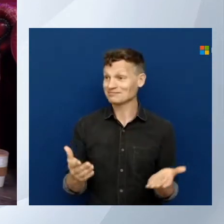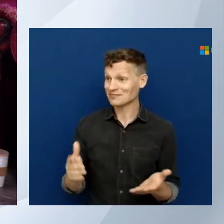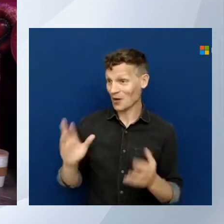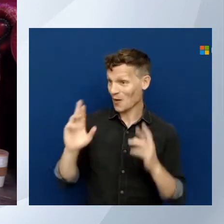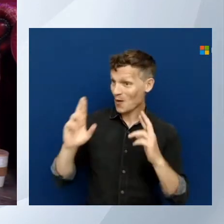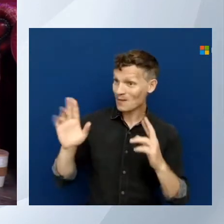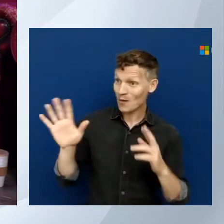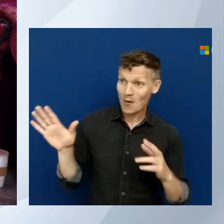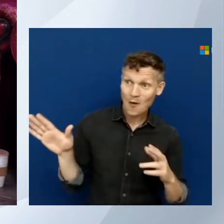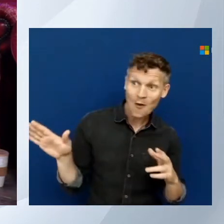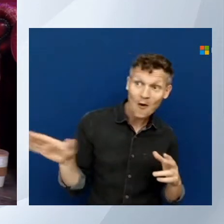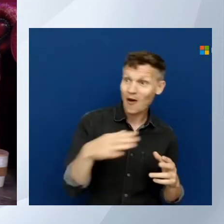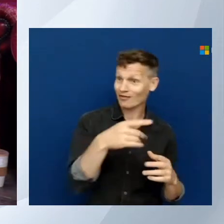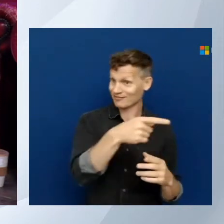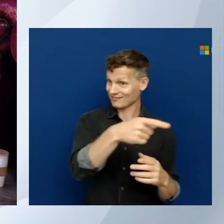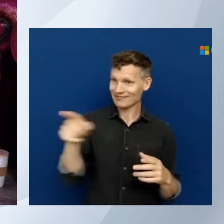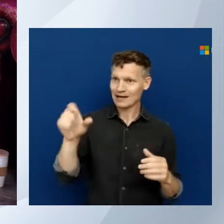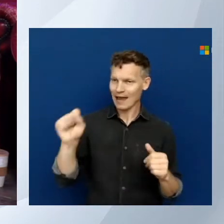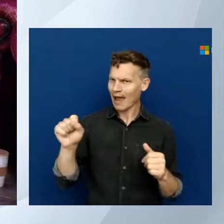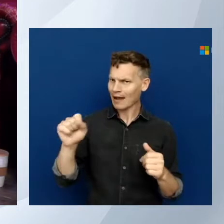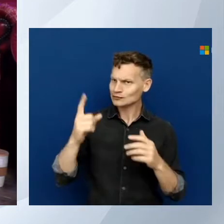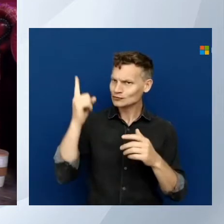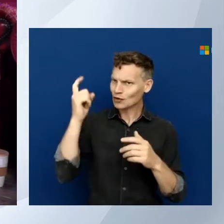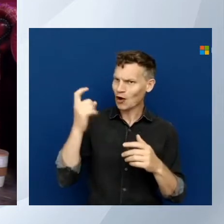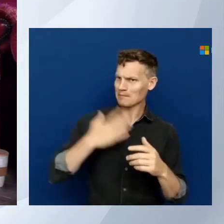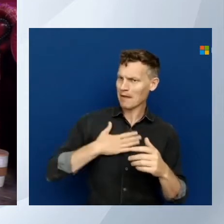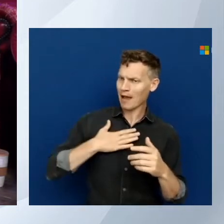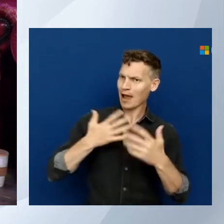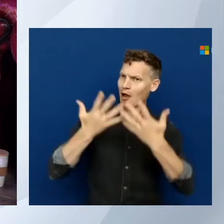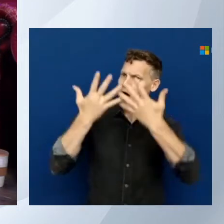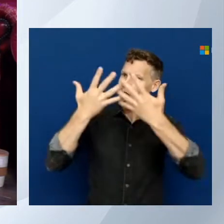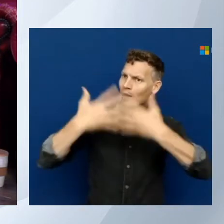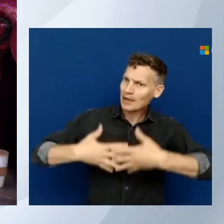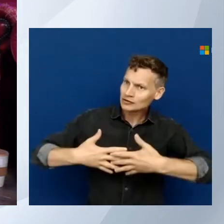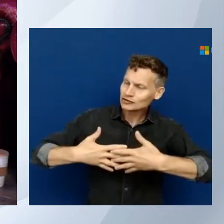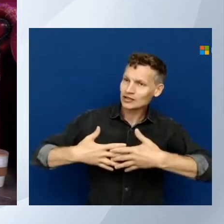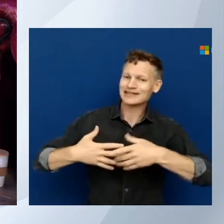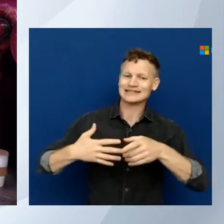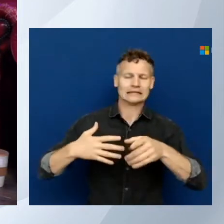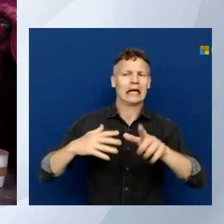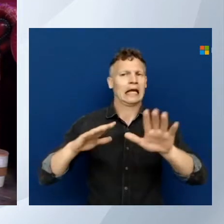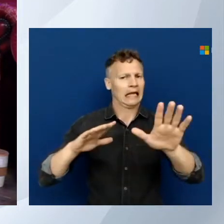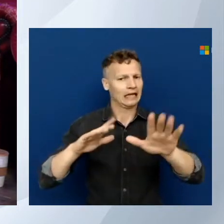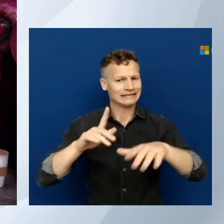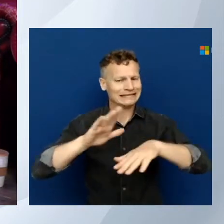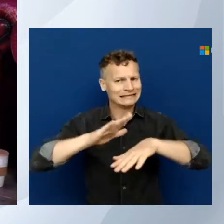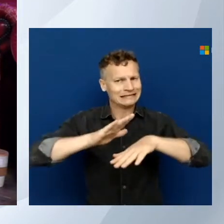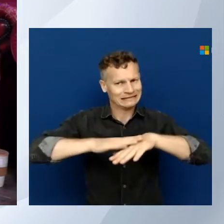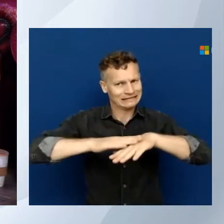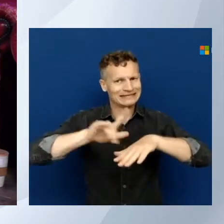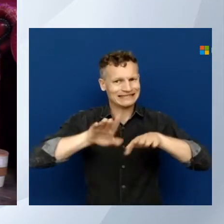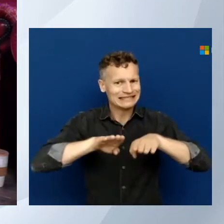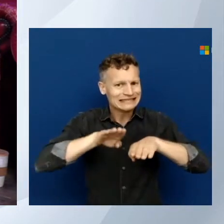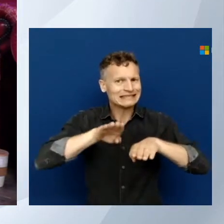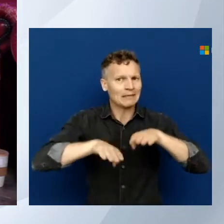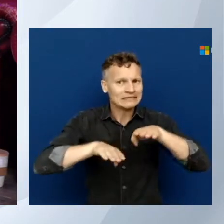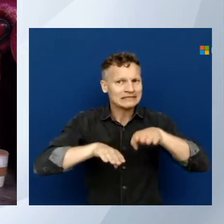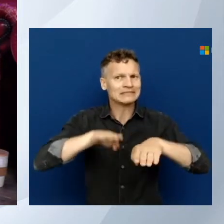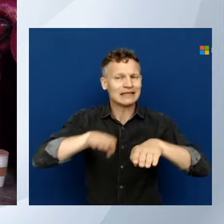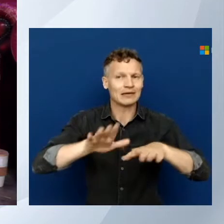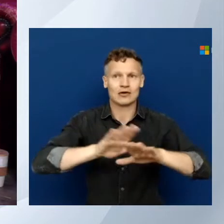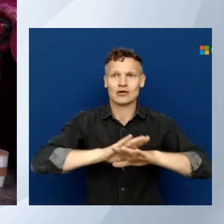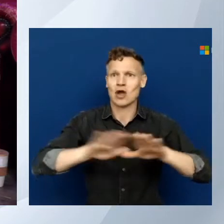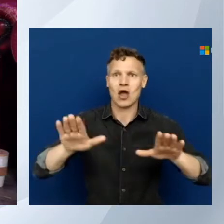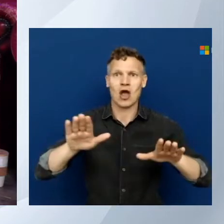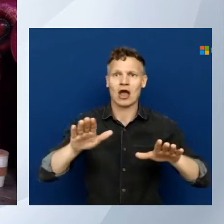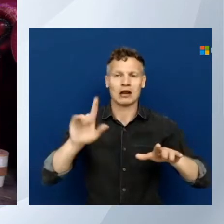Oh yeah, it's step by step. So don't expect like total freaking out demos, but